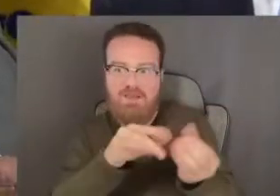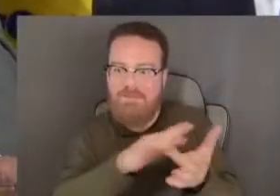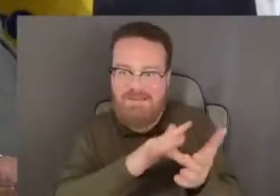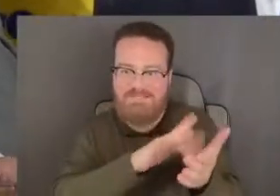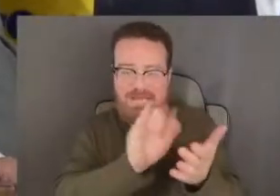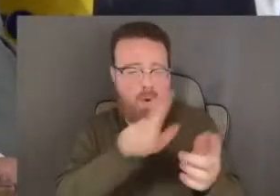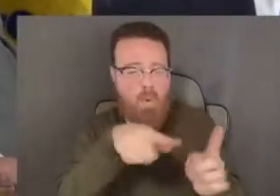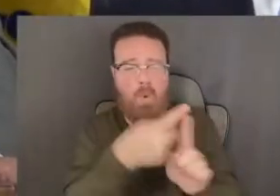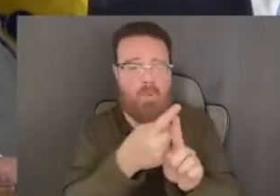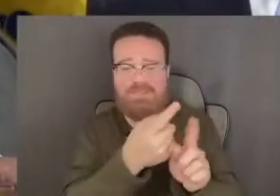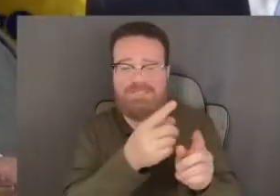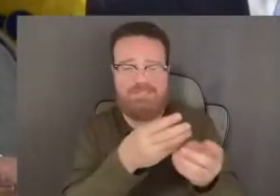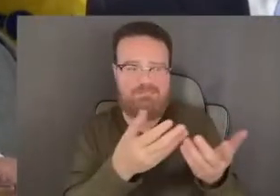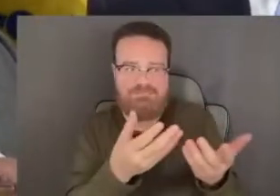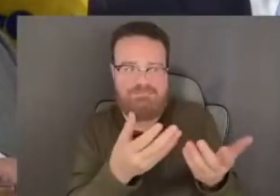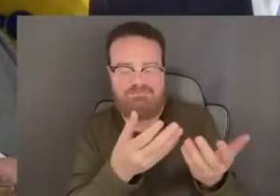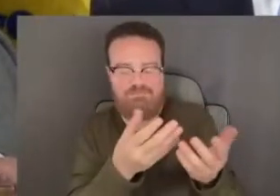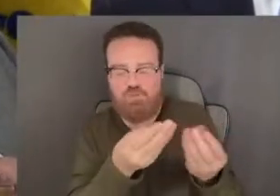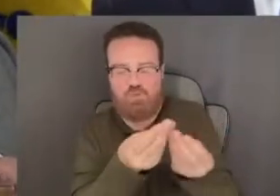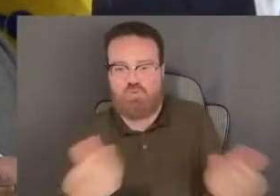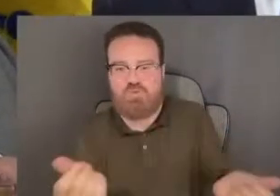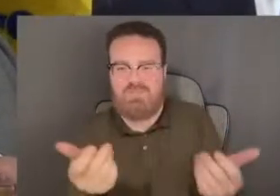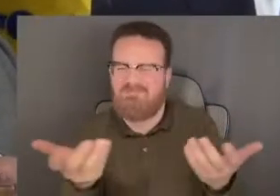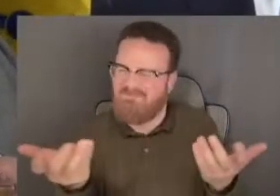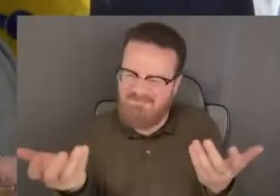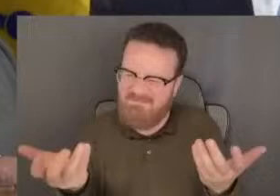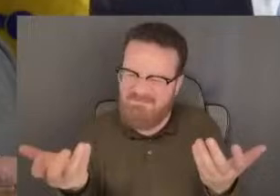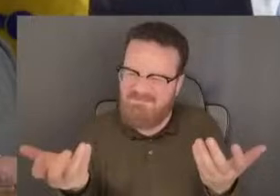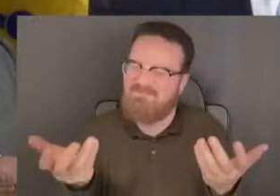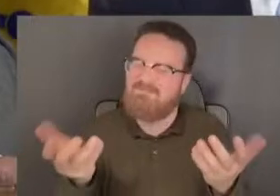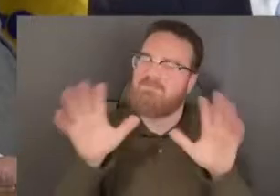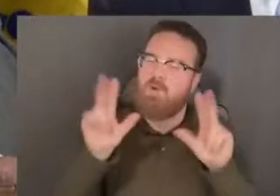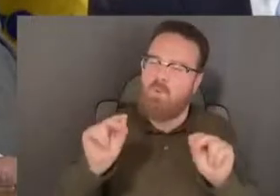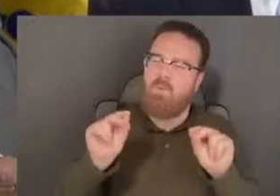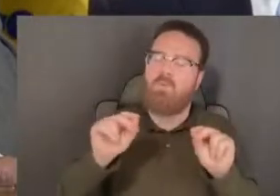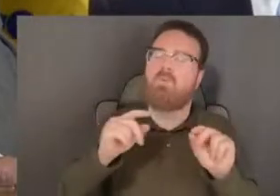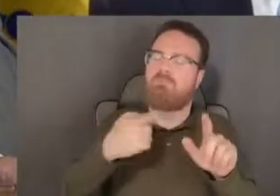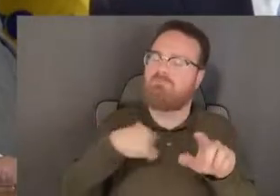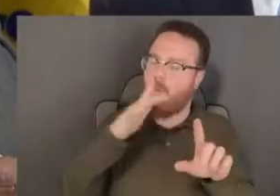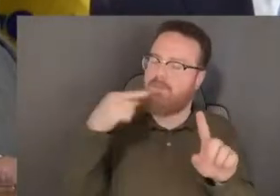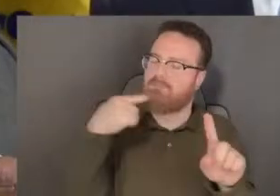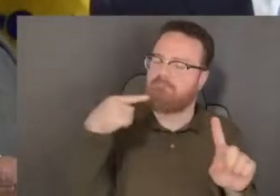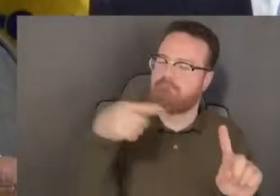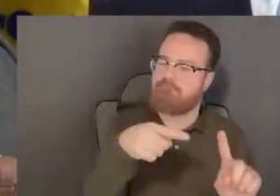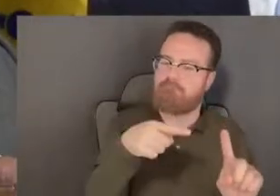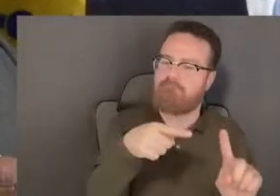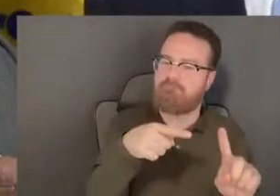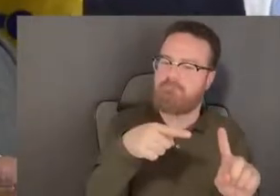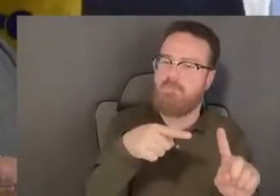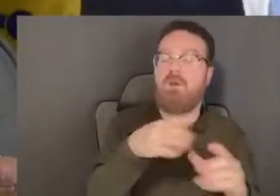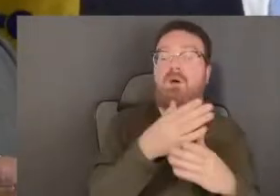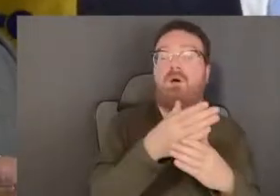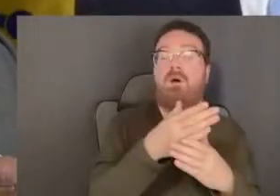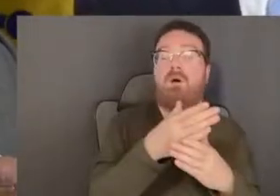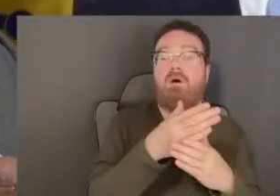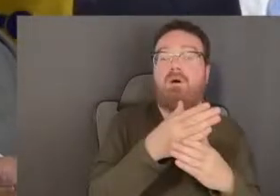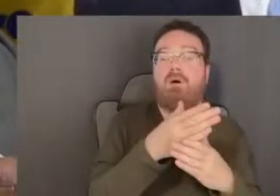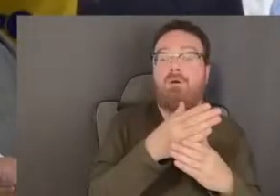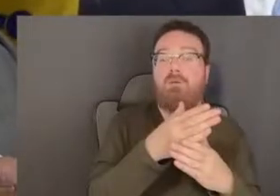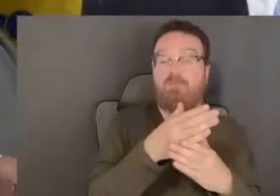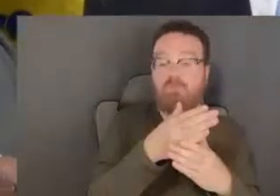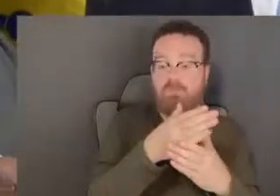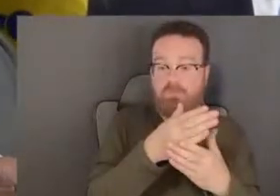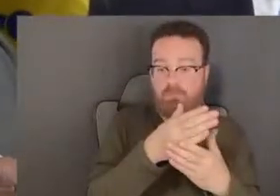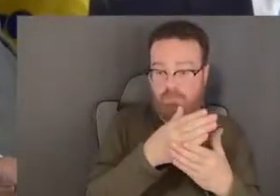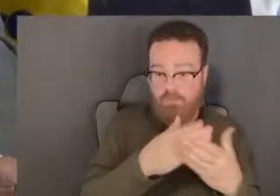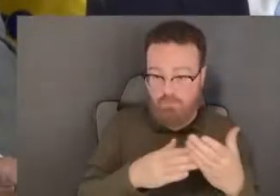solution. And, I would point out that there is part of the etiology of these